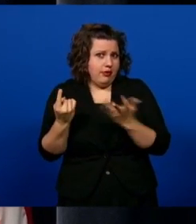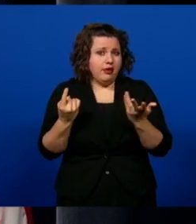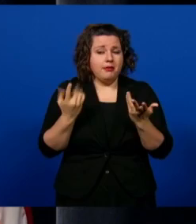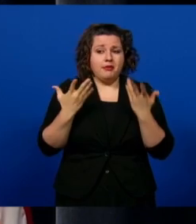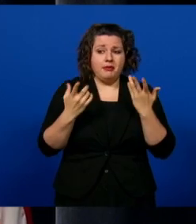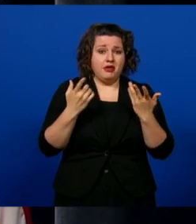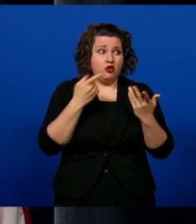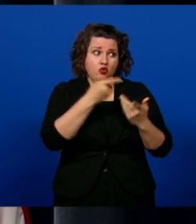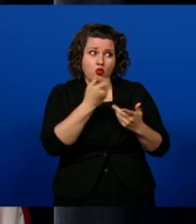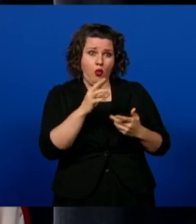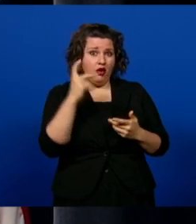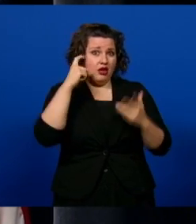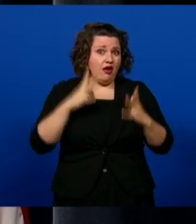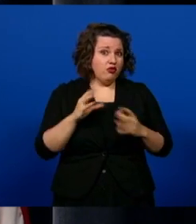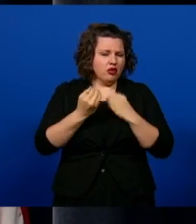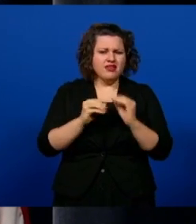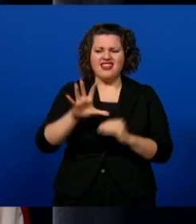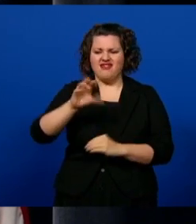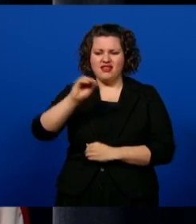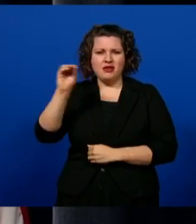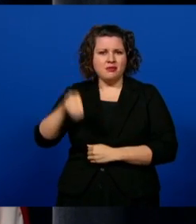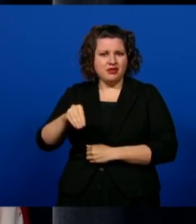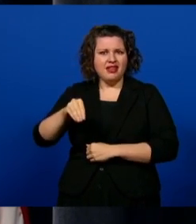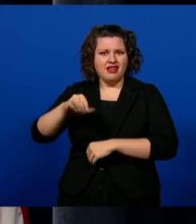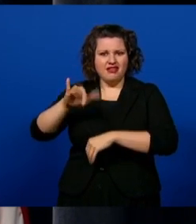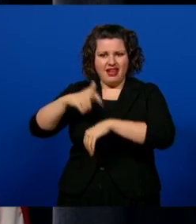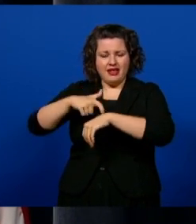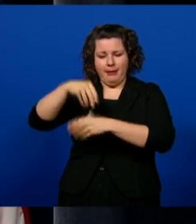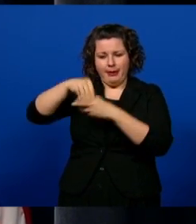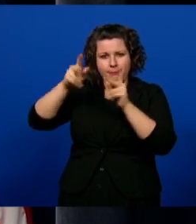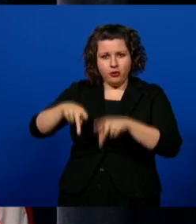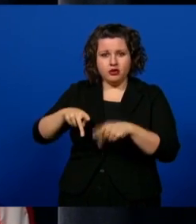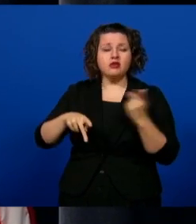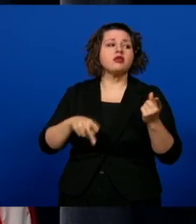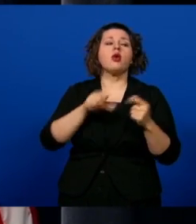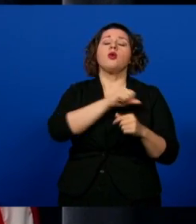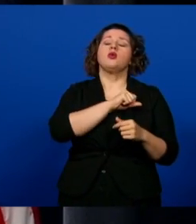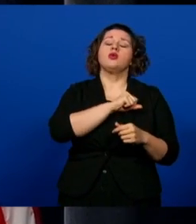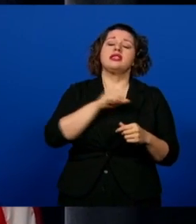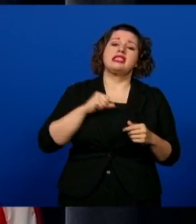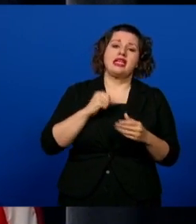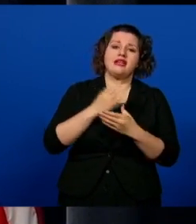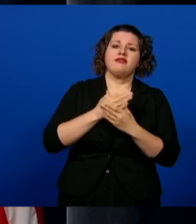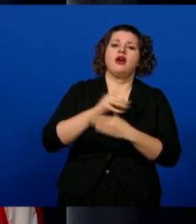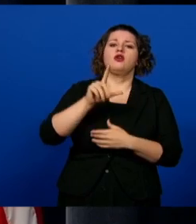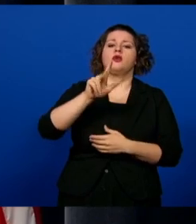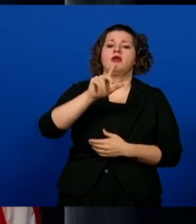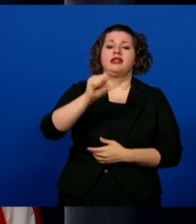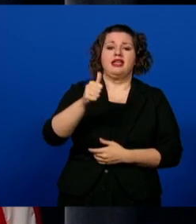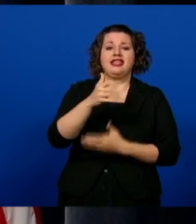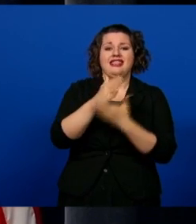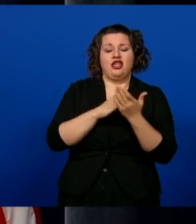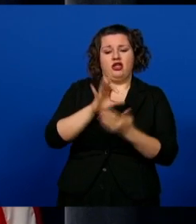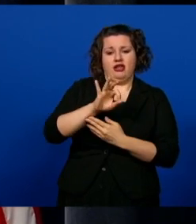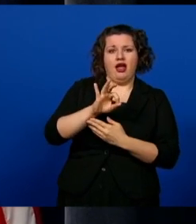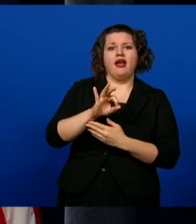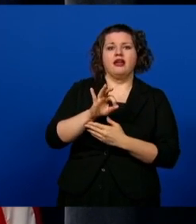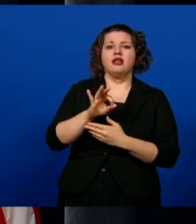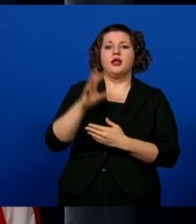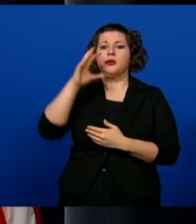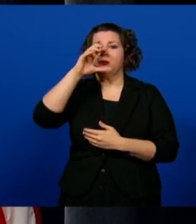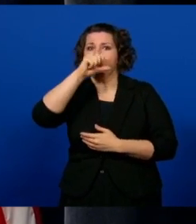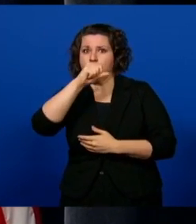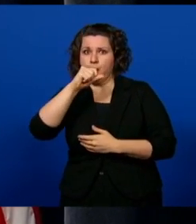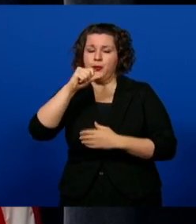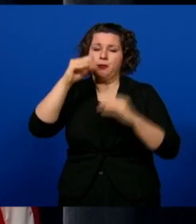office. So can you explain where that came from? Yep, so in Senate File 2310, Section 9 indicates presumed instruction being in the